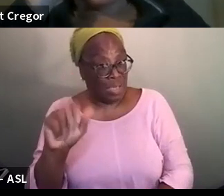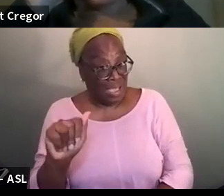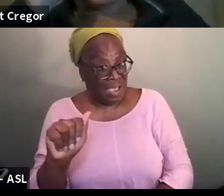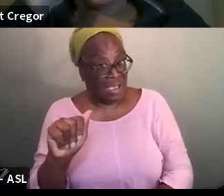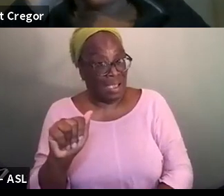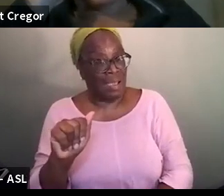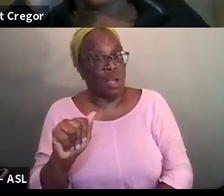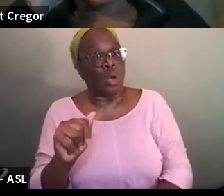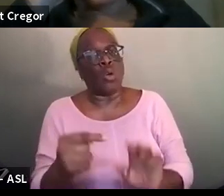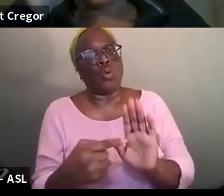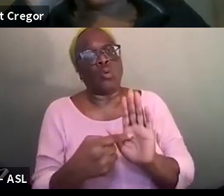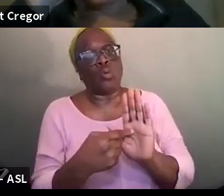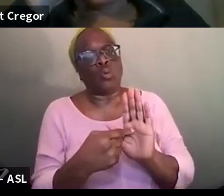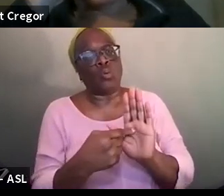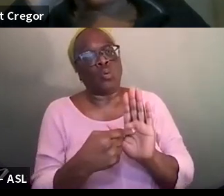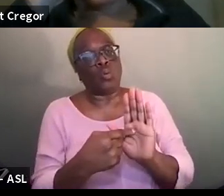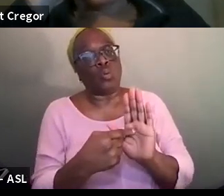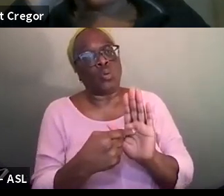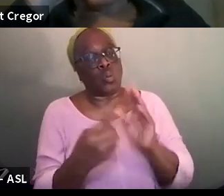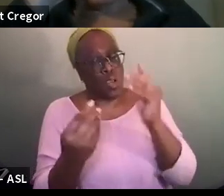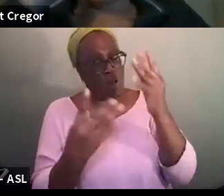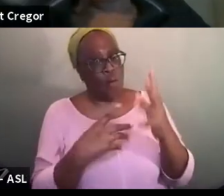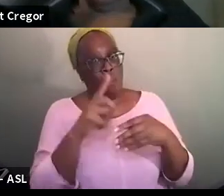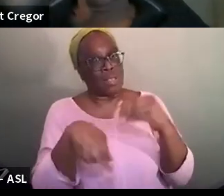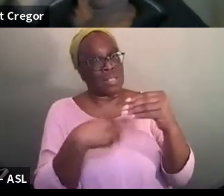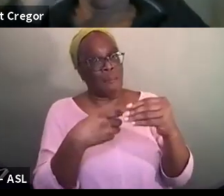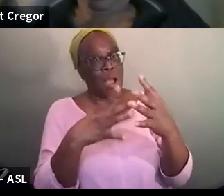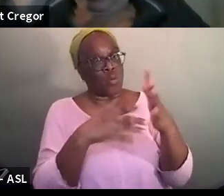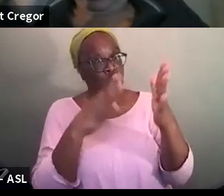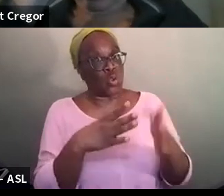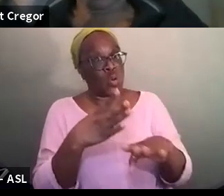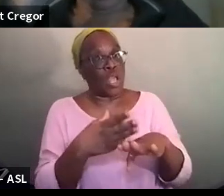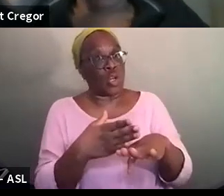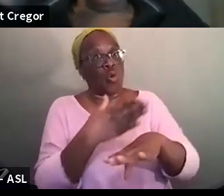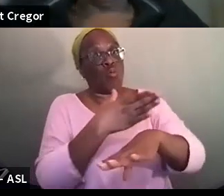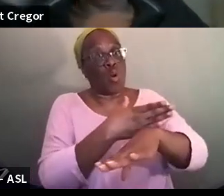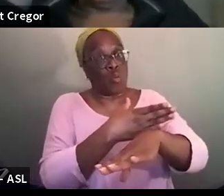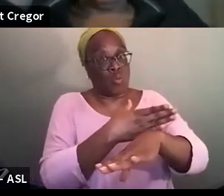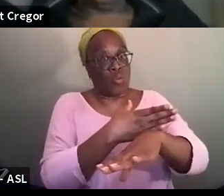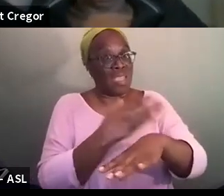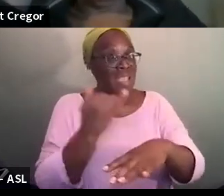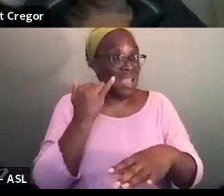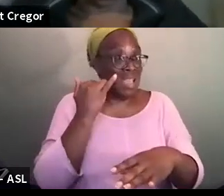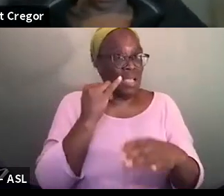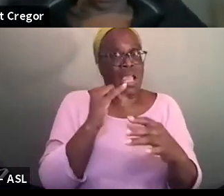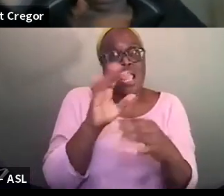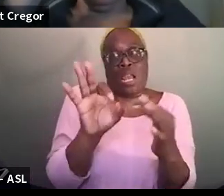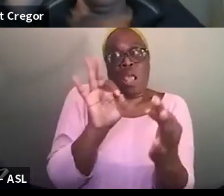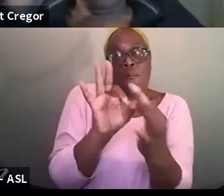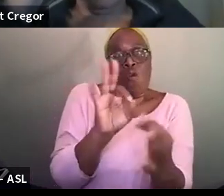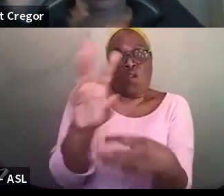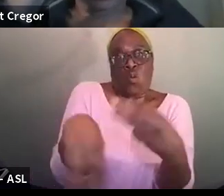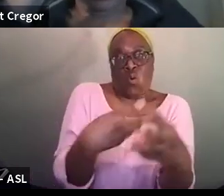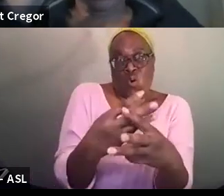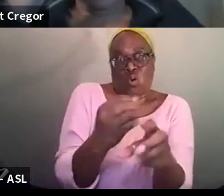growth. And if this could be a perfect world where we can make that happen. Now, Mr. Contempasis,